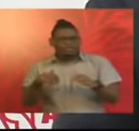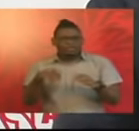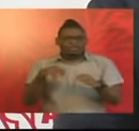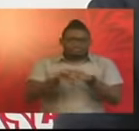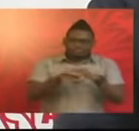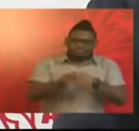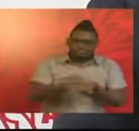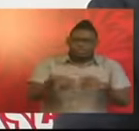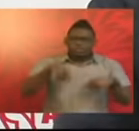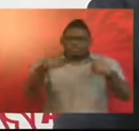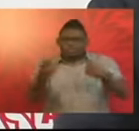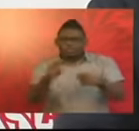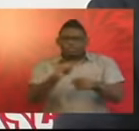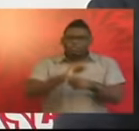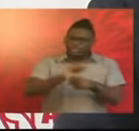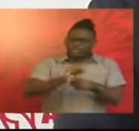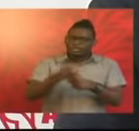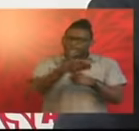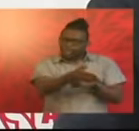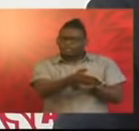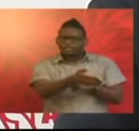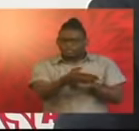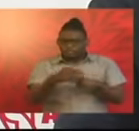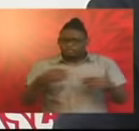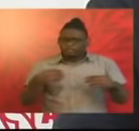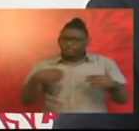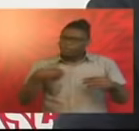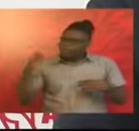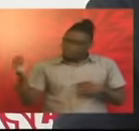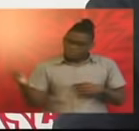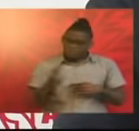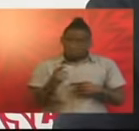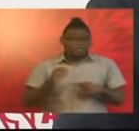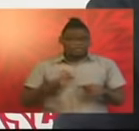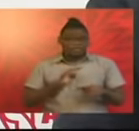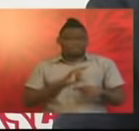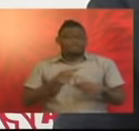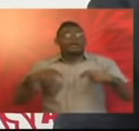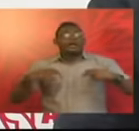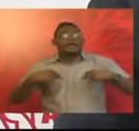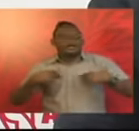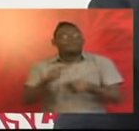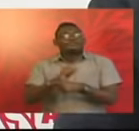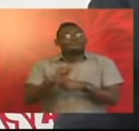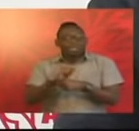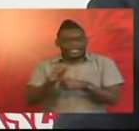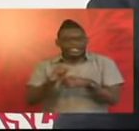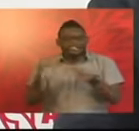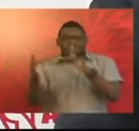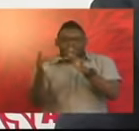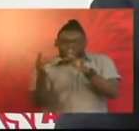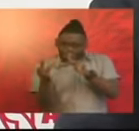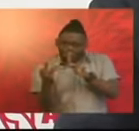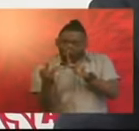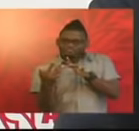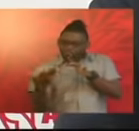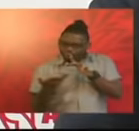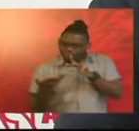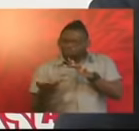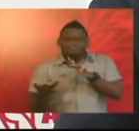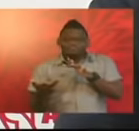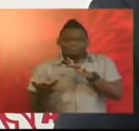our staff. It's available to all our staff via our webinars, and we've engaged at least